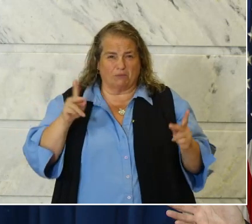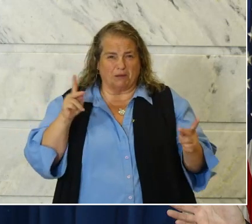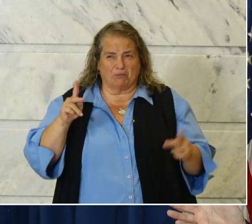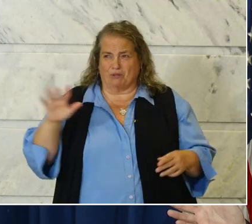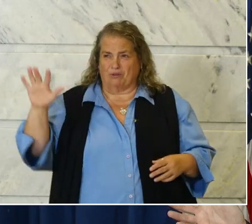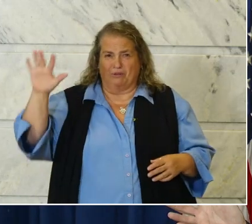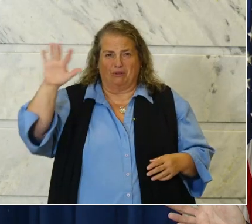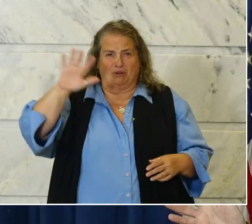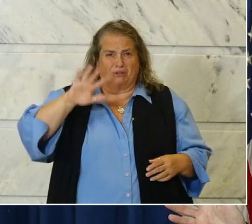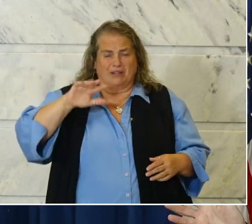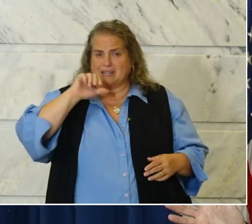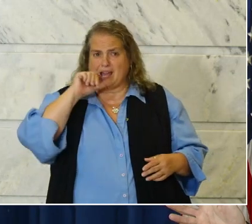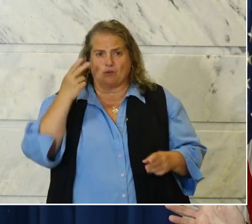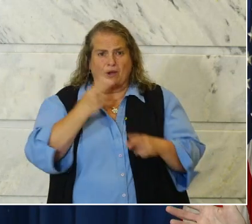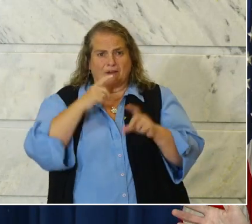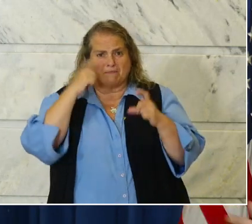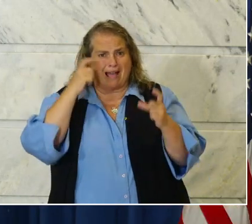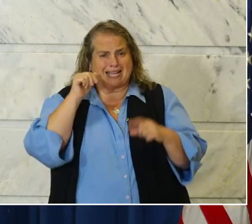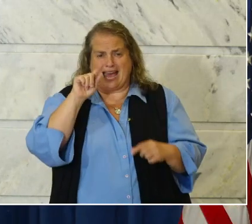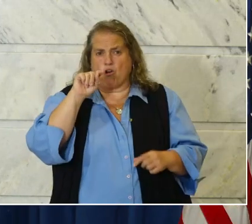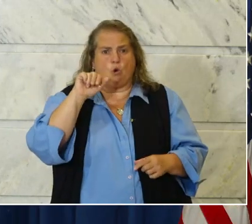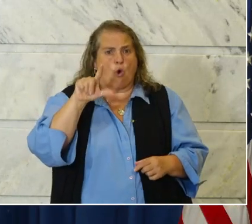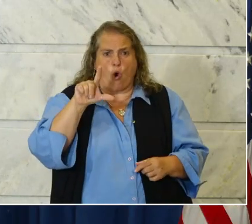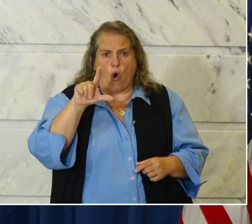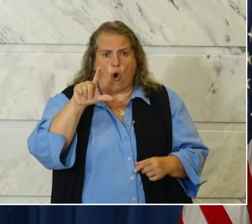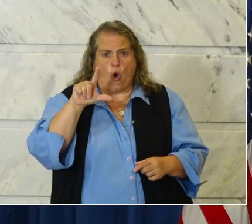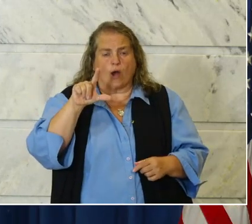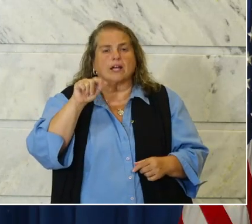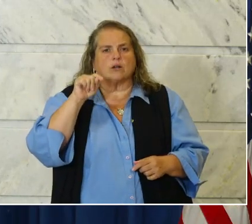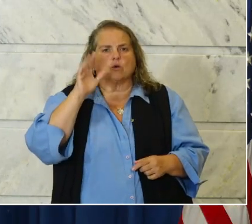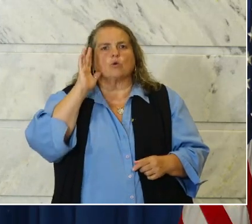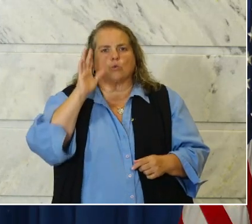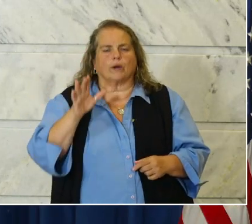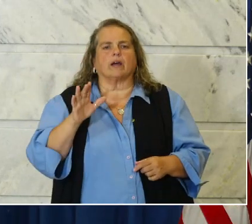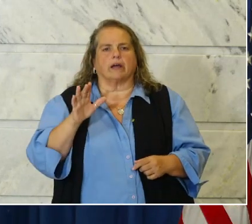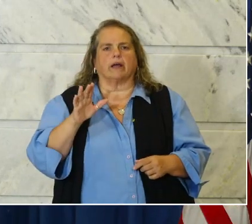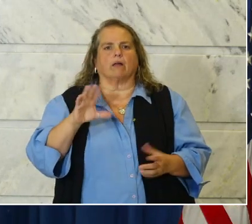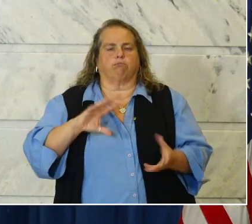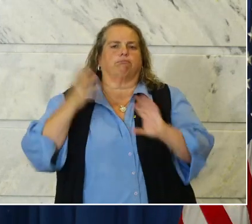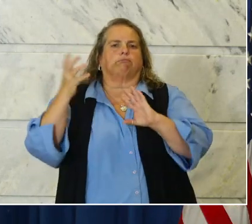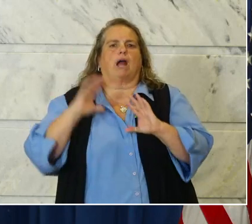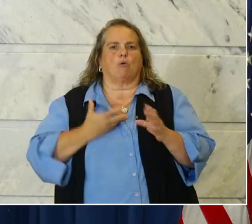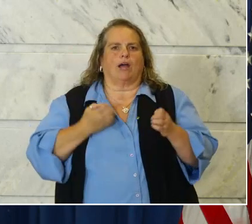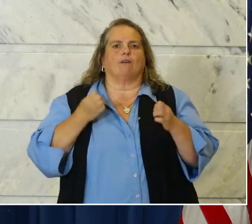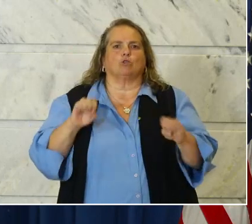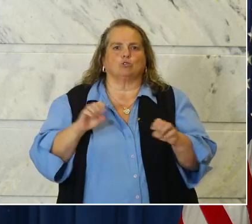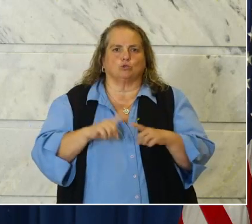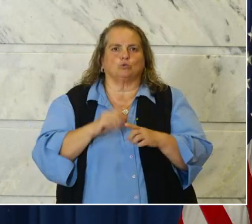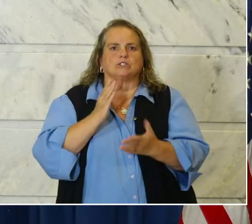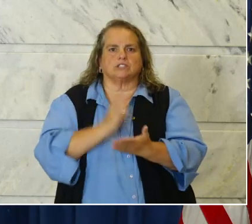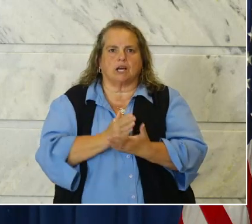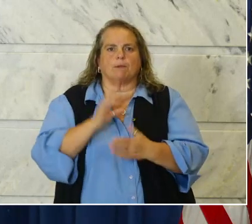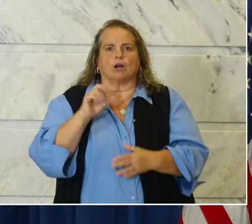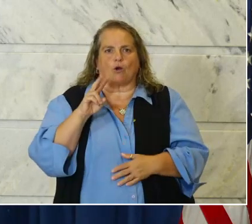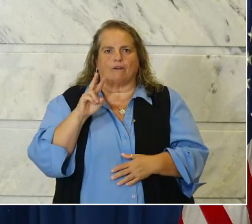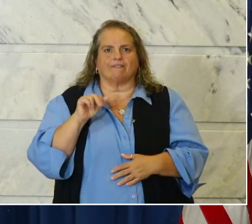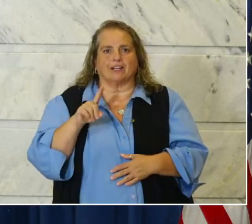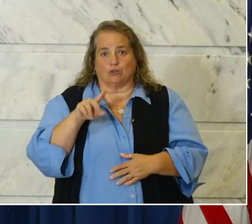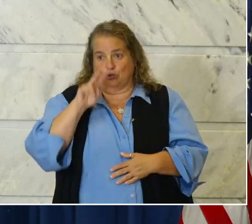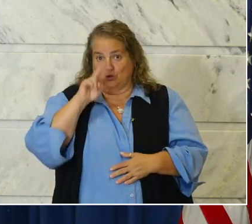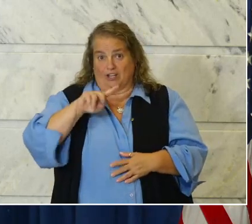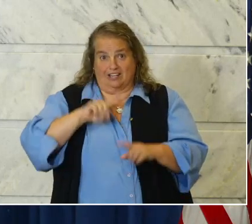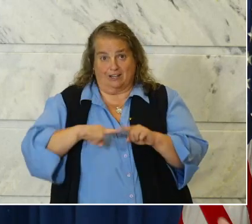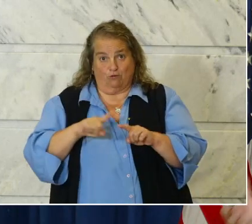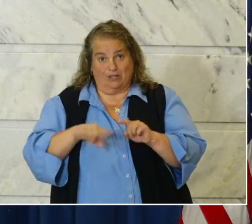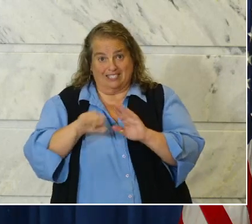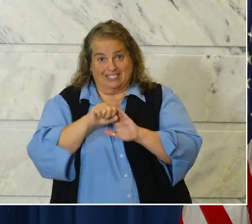not wearing a mask at all, it's going to thwart our efforts to stop this. And you look at other states,